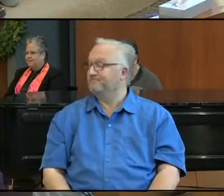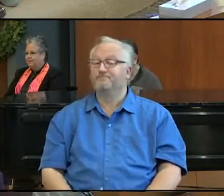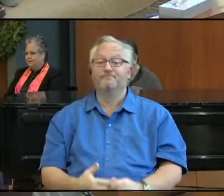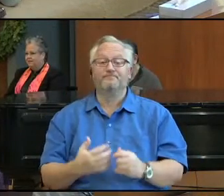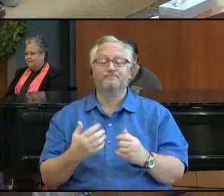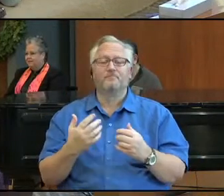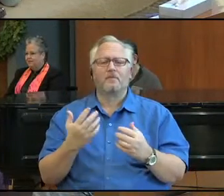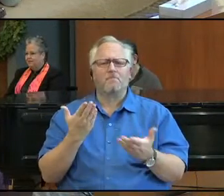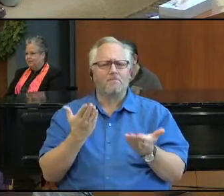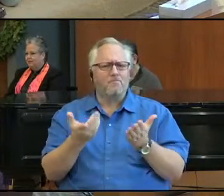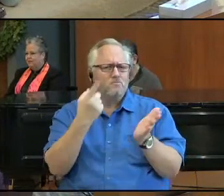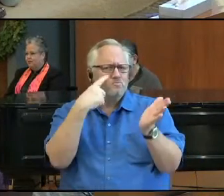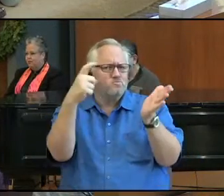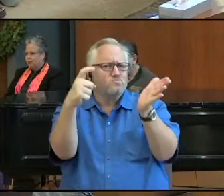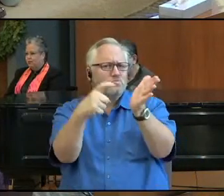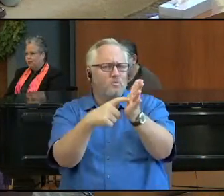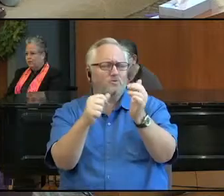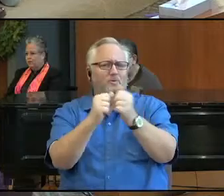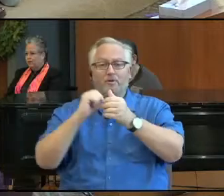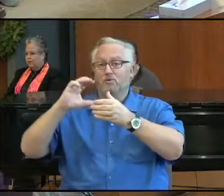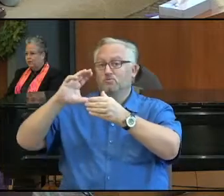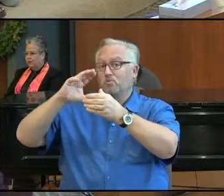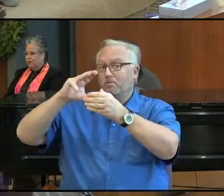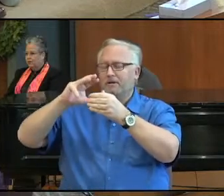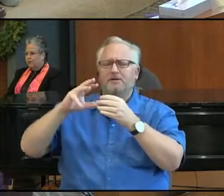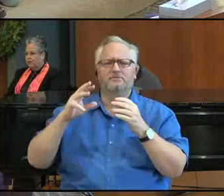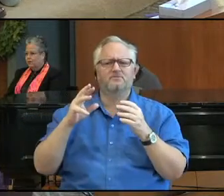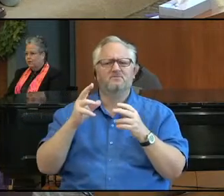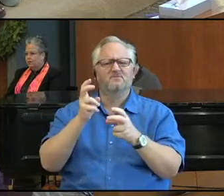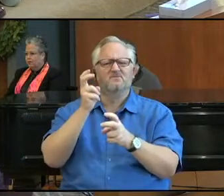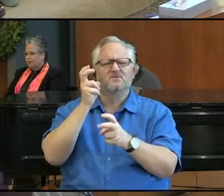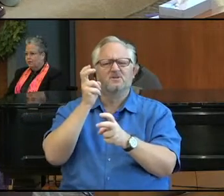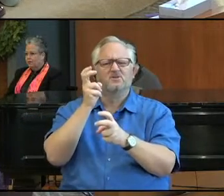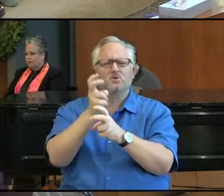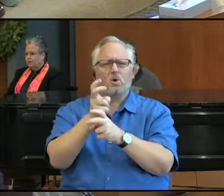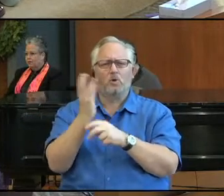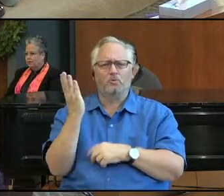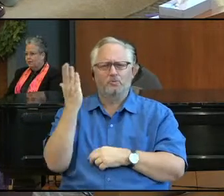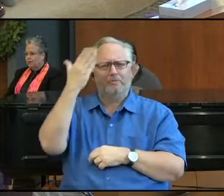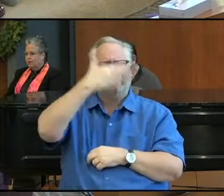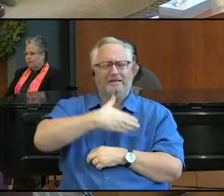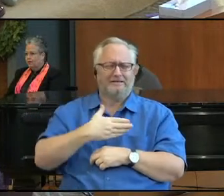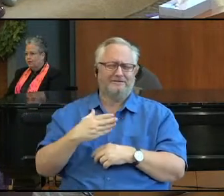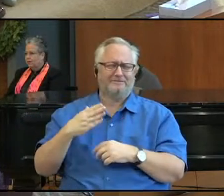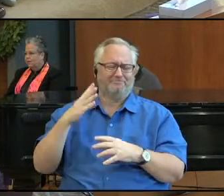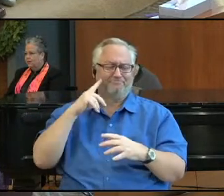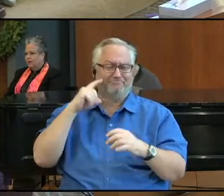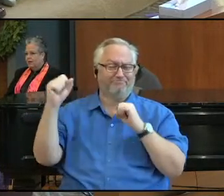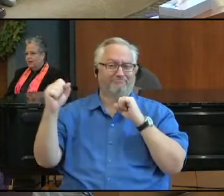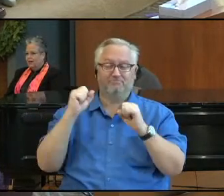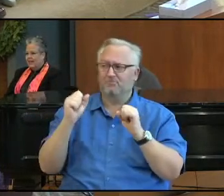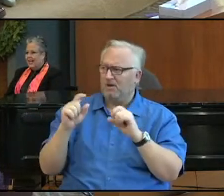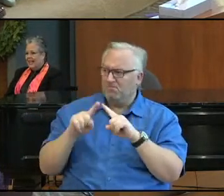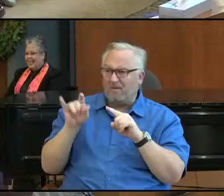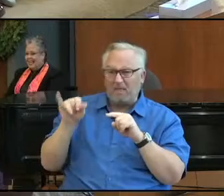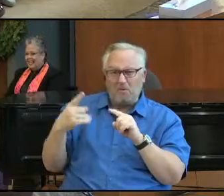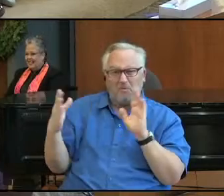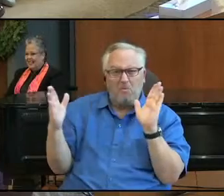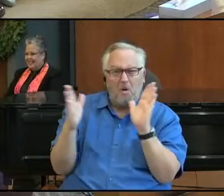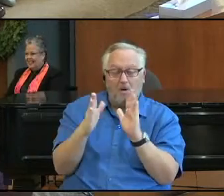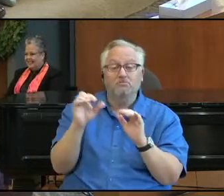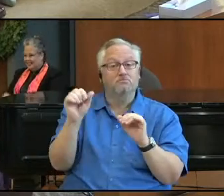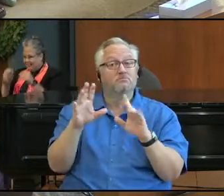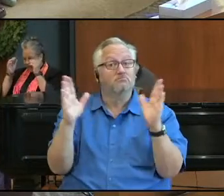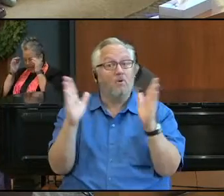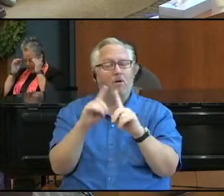So what you might have noticed about the trumpet, it is kind of hard to miss, isn't it? It's very small, but